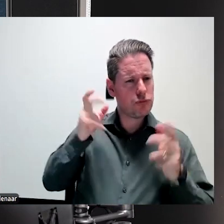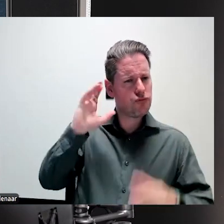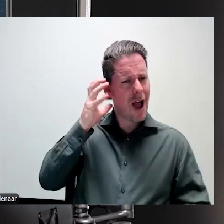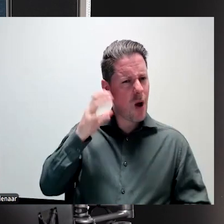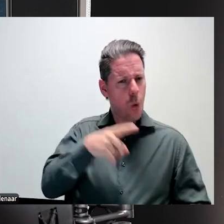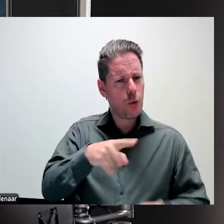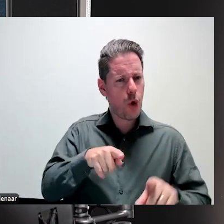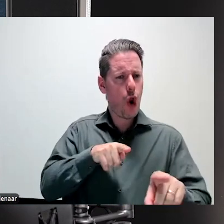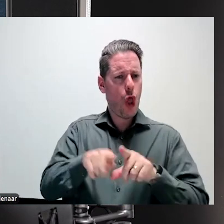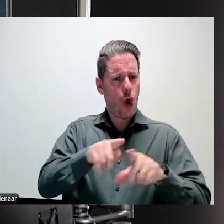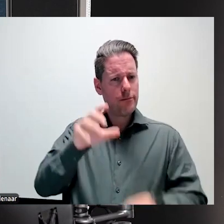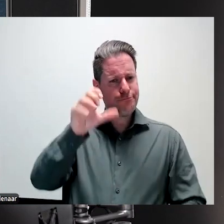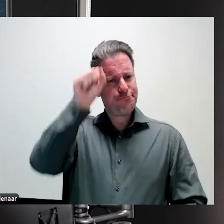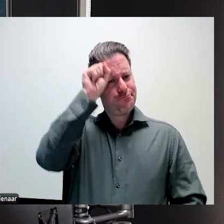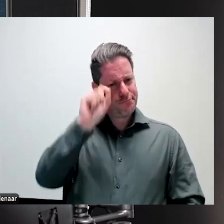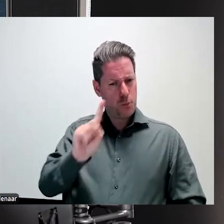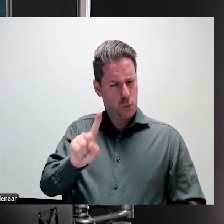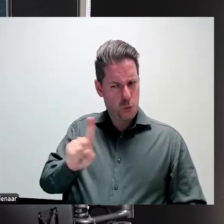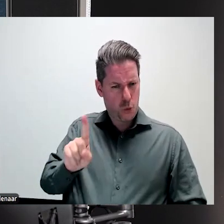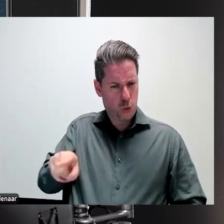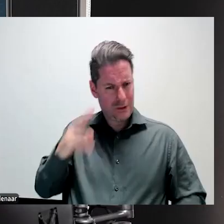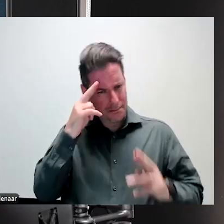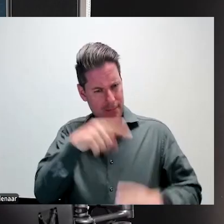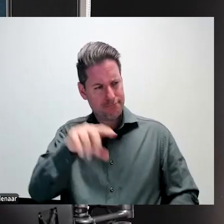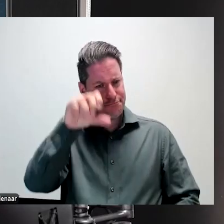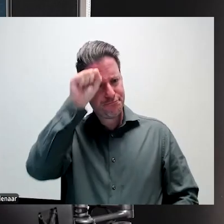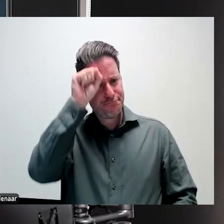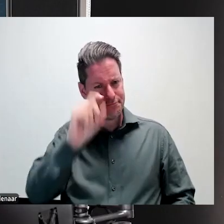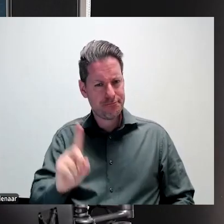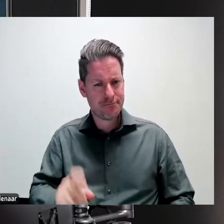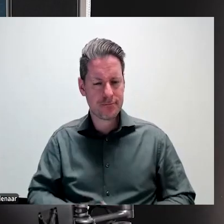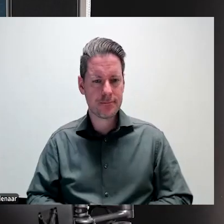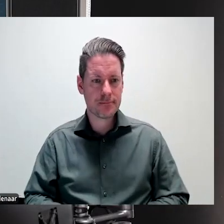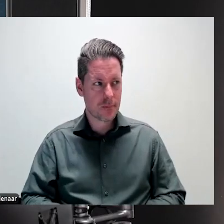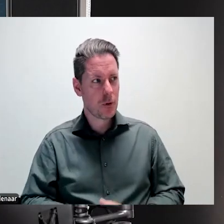Good question. I don't know if I've got a really good answer.